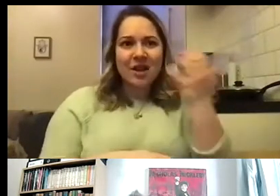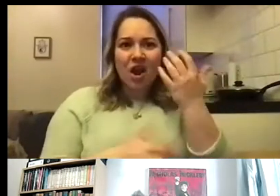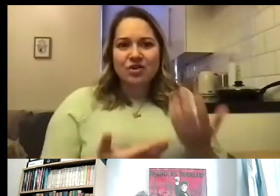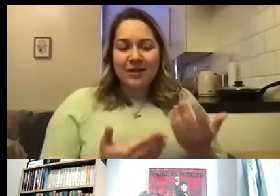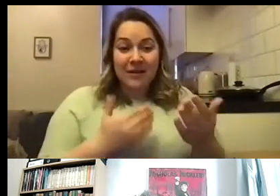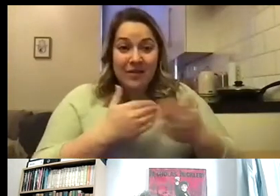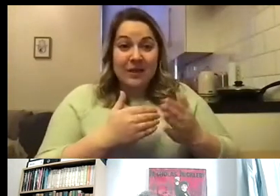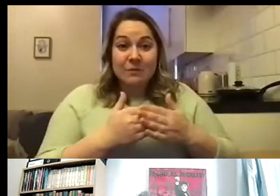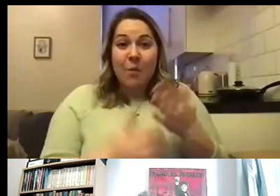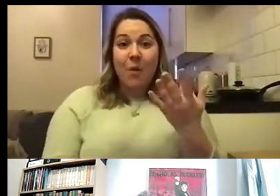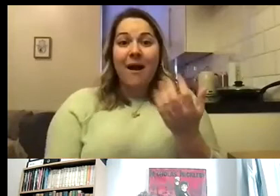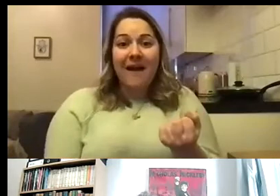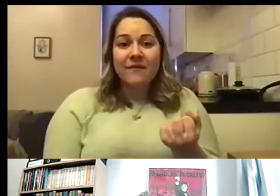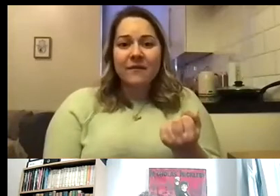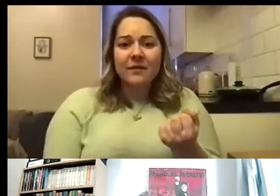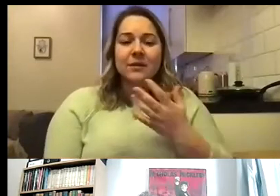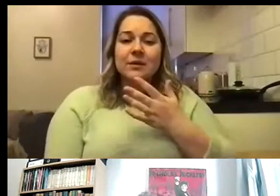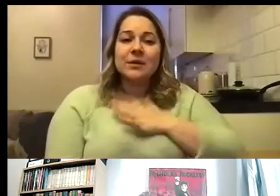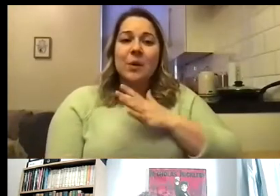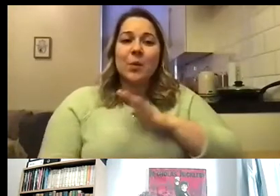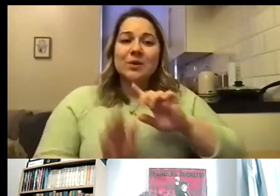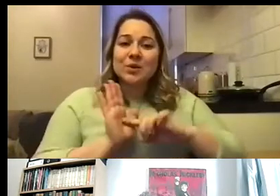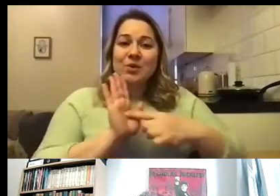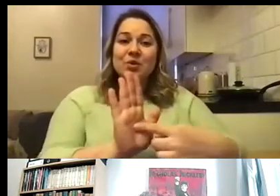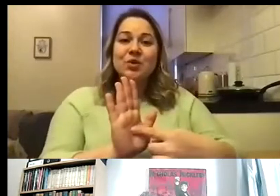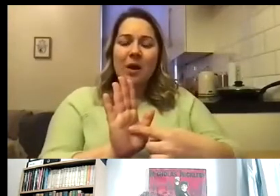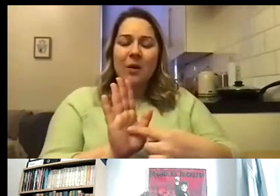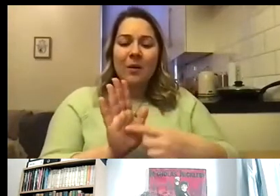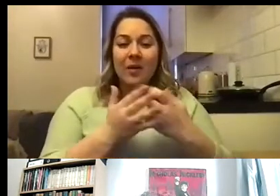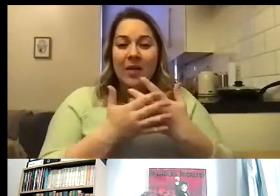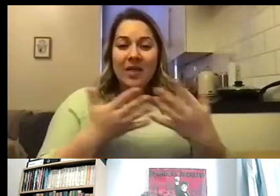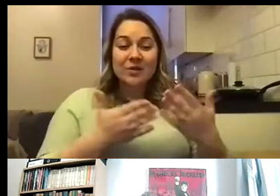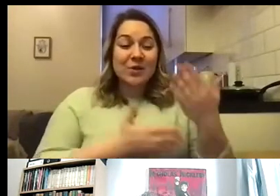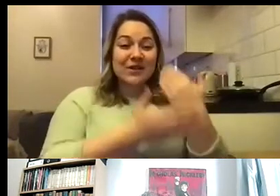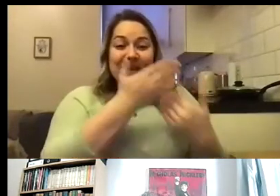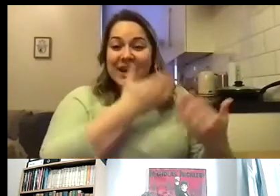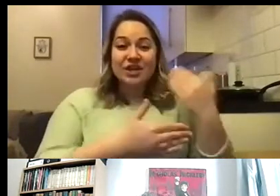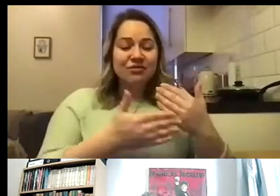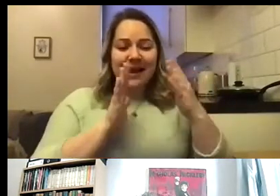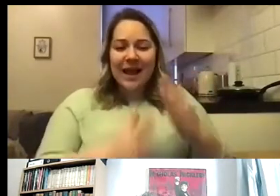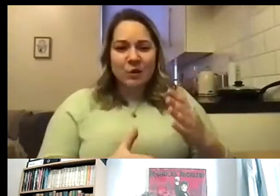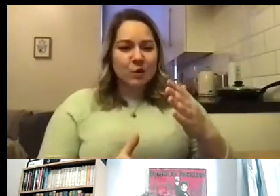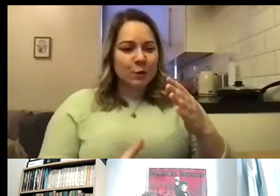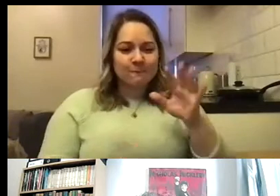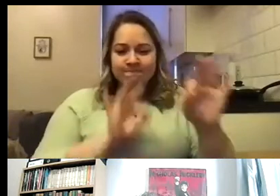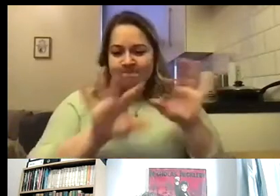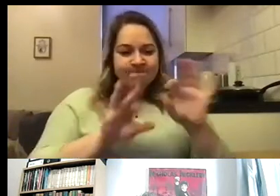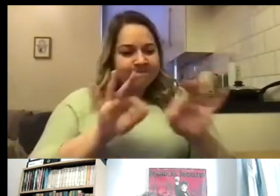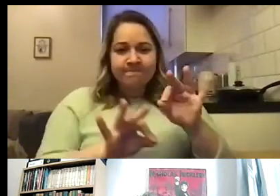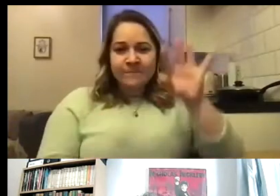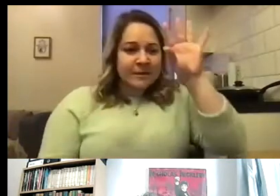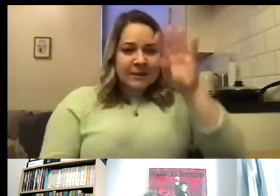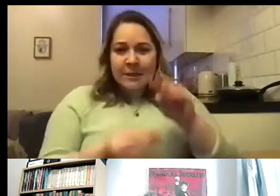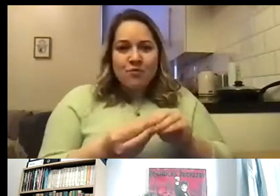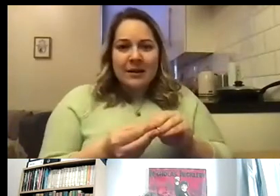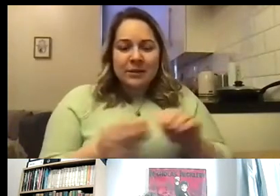more. And so for me, I wanted to highlight that. And there's so much history that I had to kind of distill it down and just find some bits and pieces. But also for